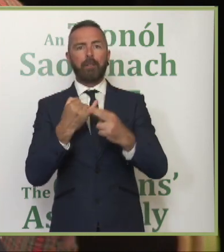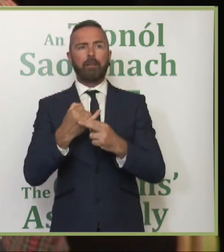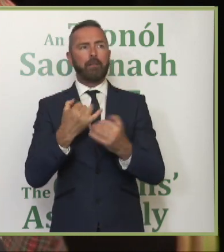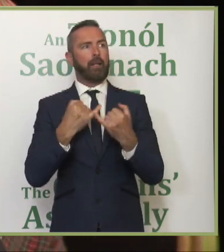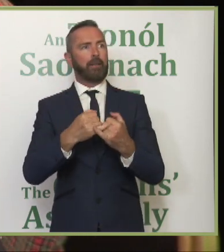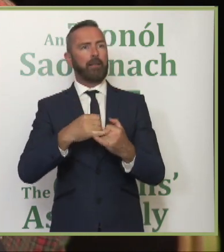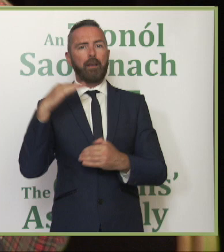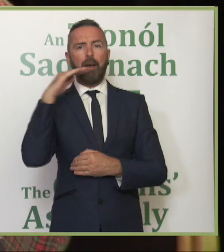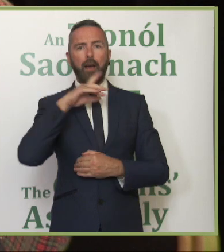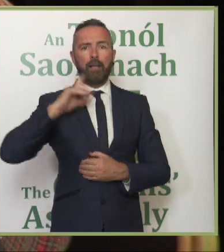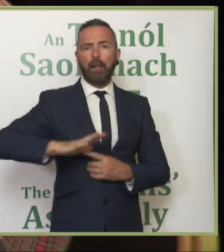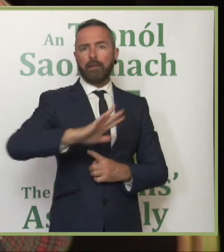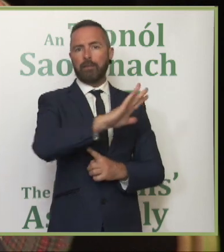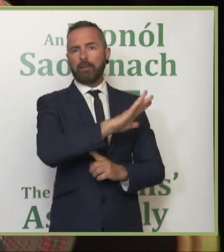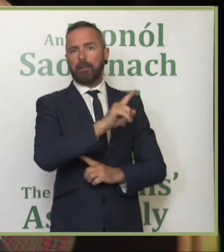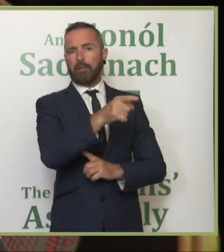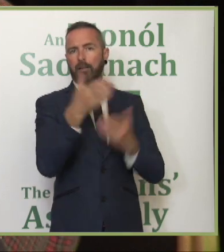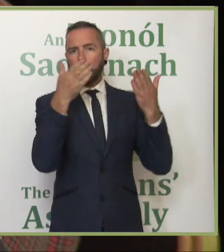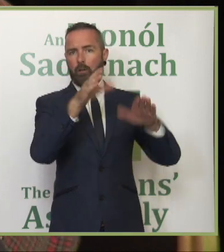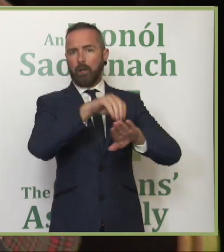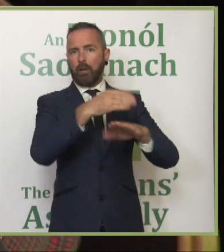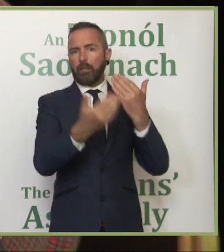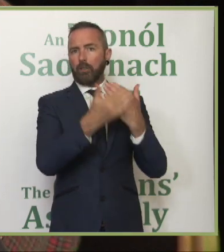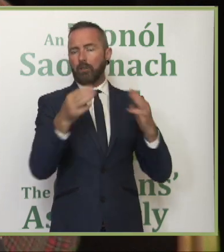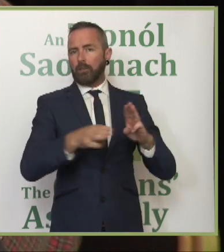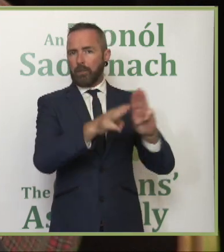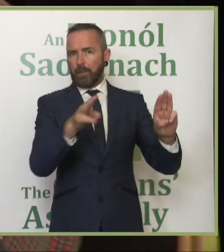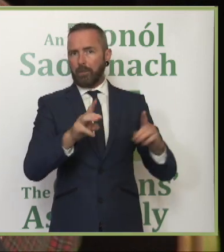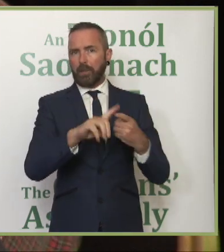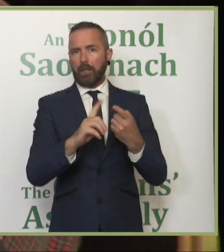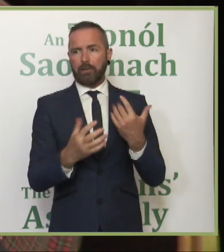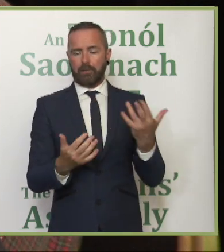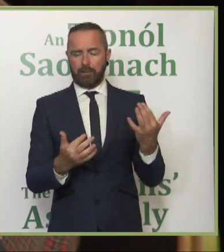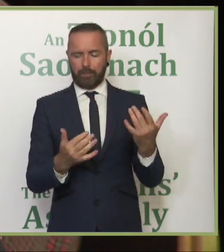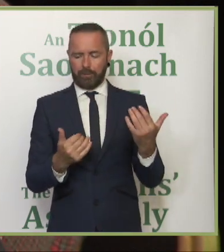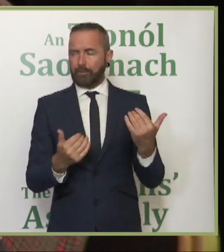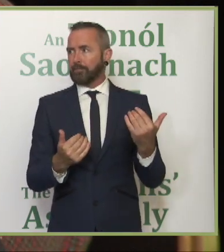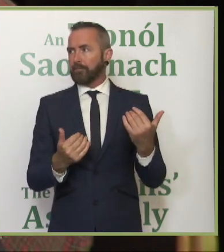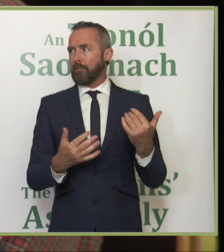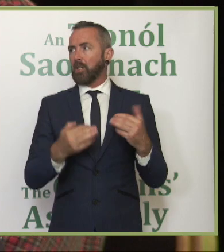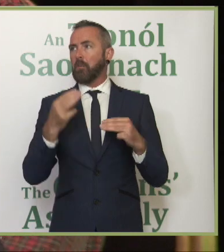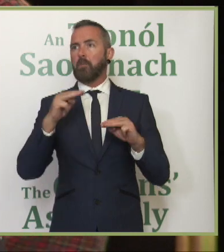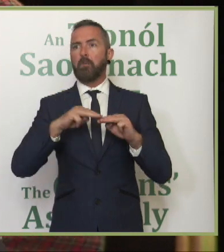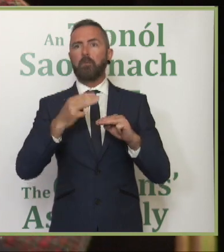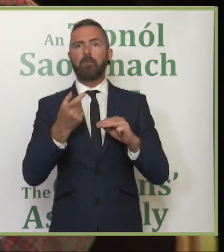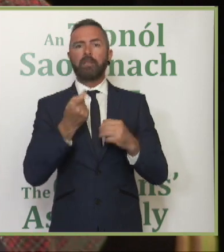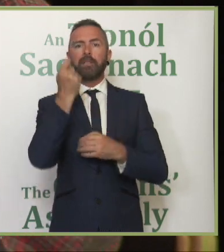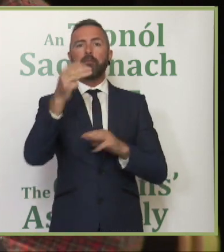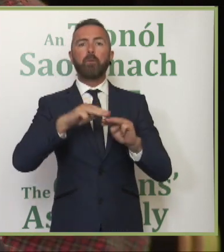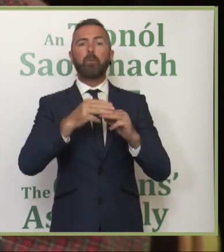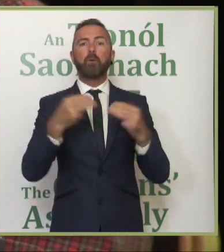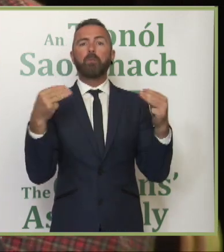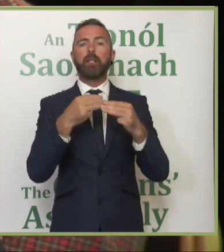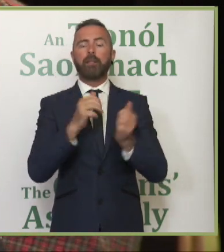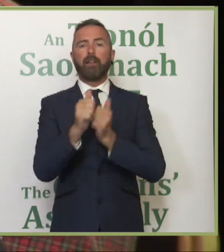at focus particularly on young people and if you like, what you might call them, to give them more protective activities. So that this famous